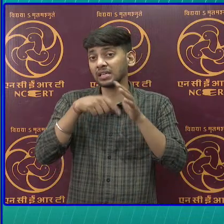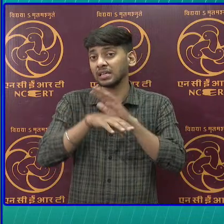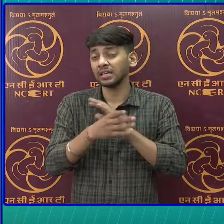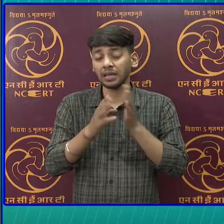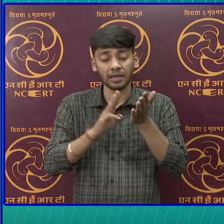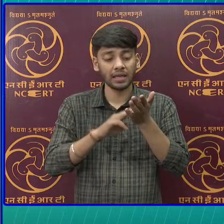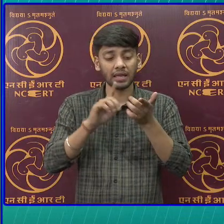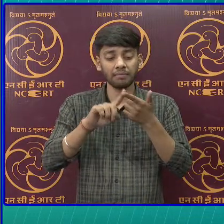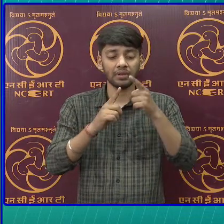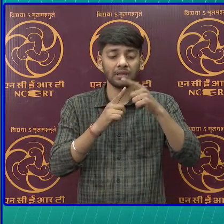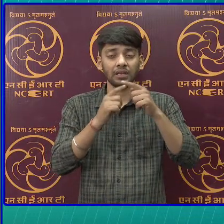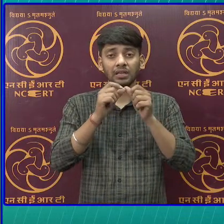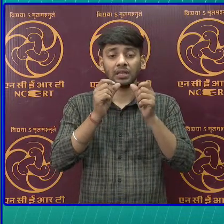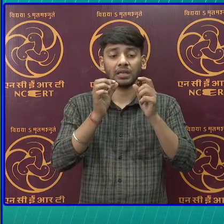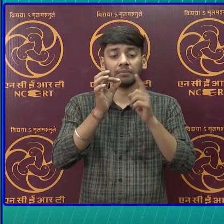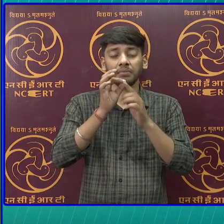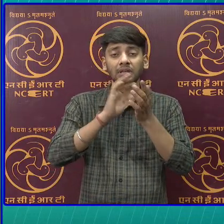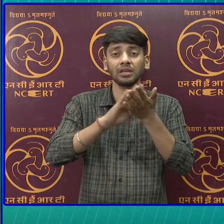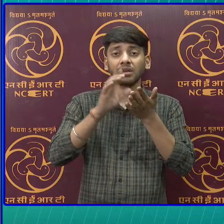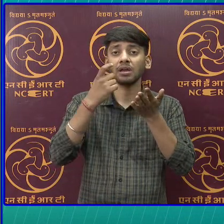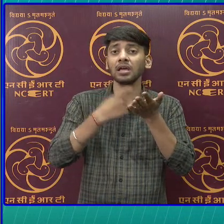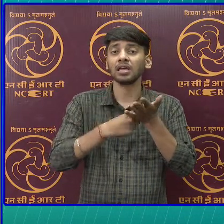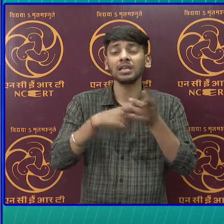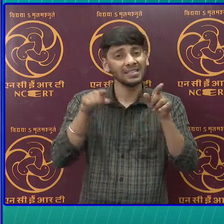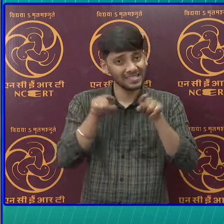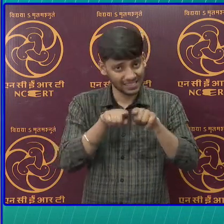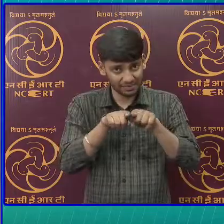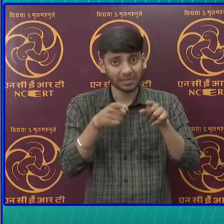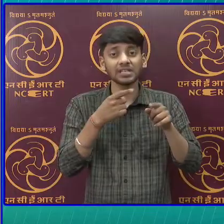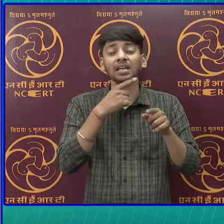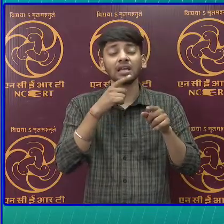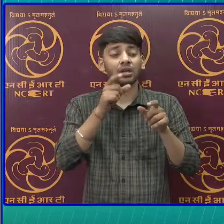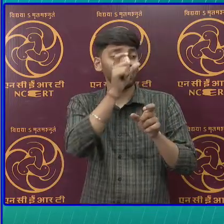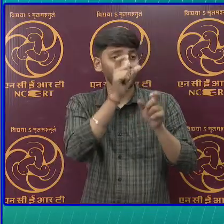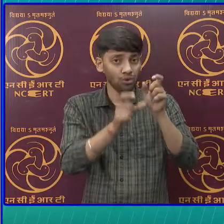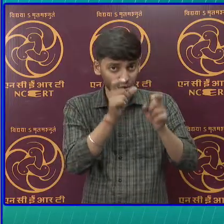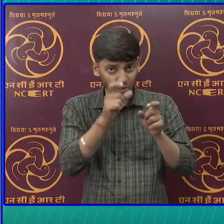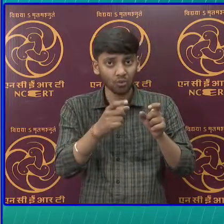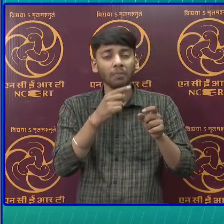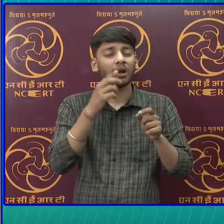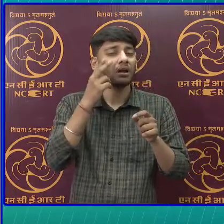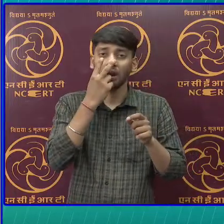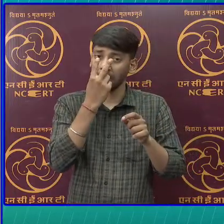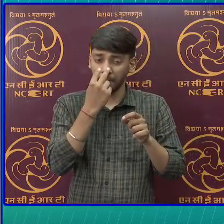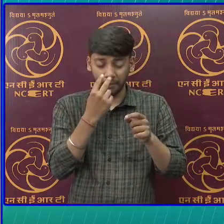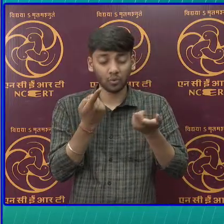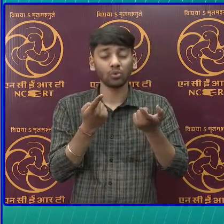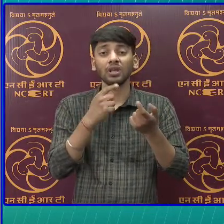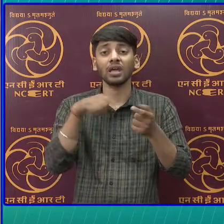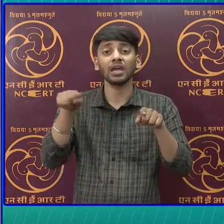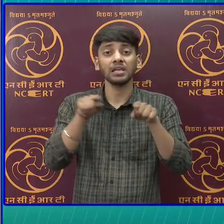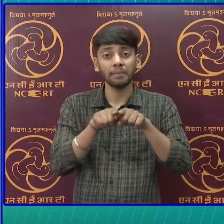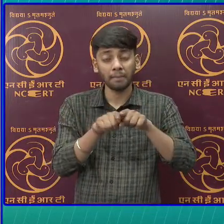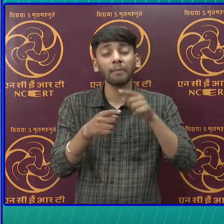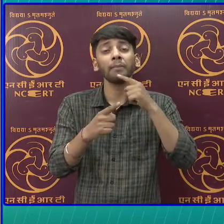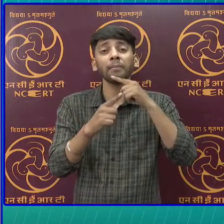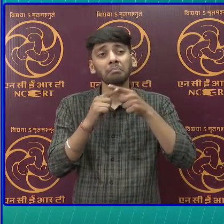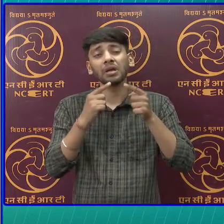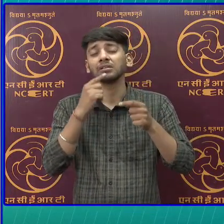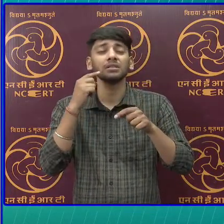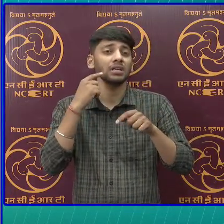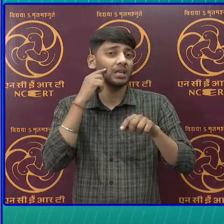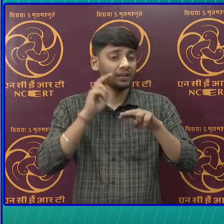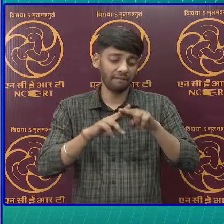as human wounds bleed, exactly, right? So trees wounds also bleed. So that